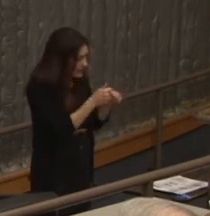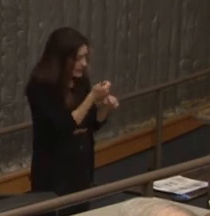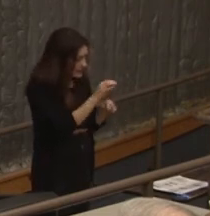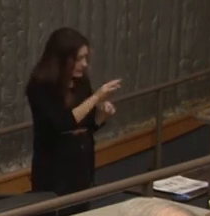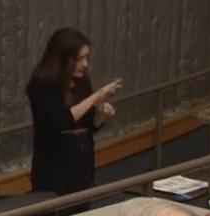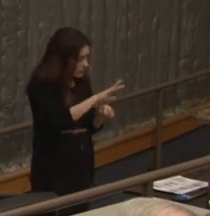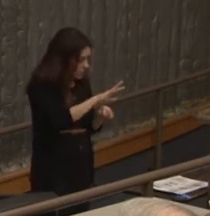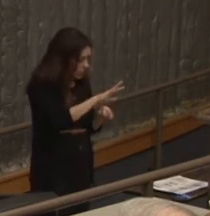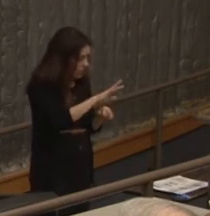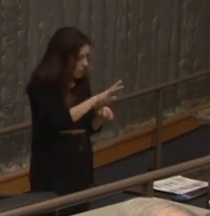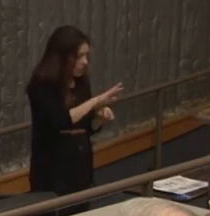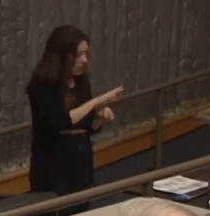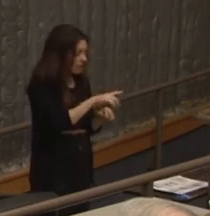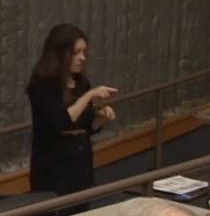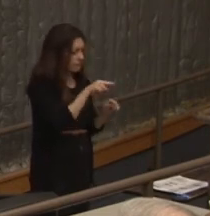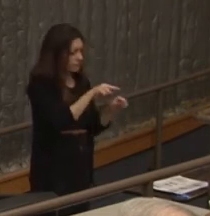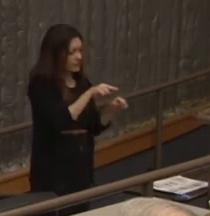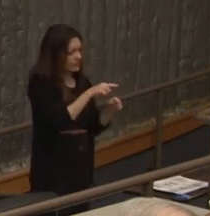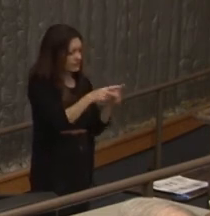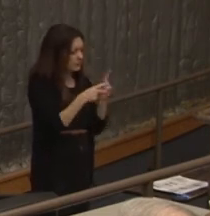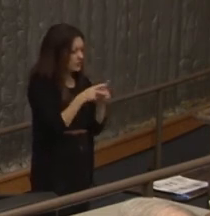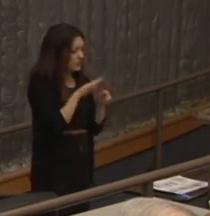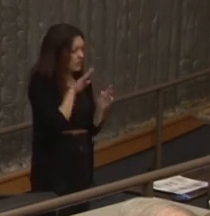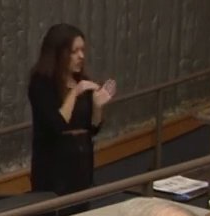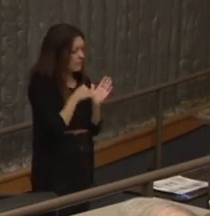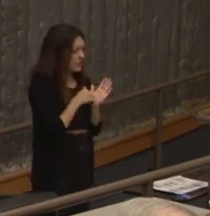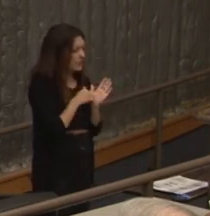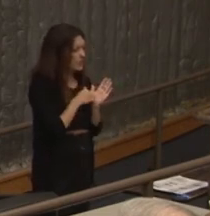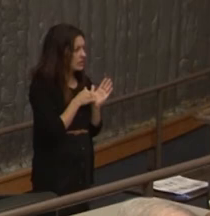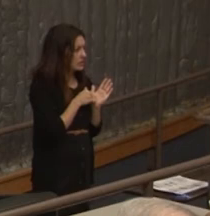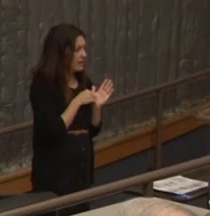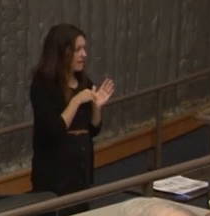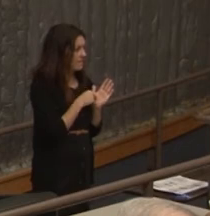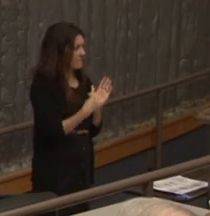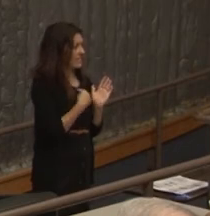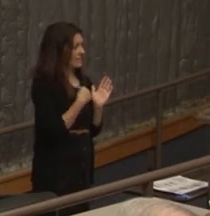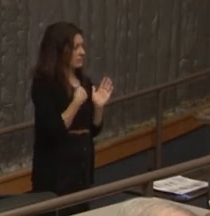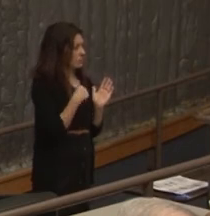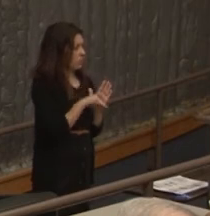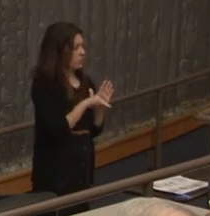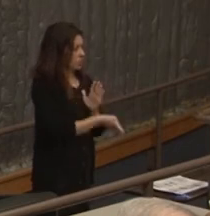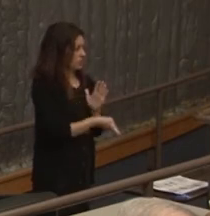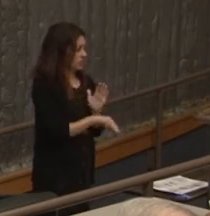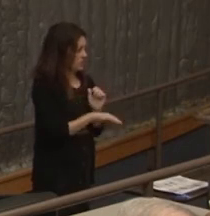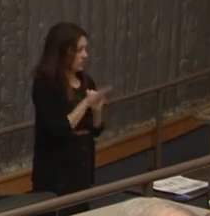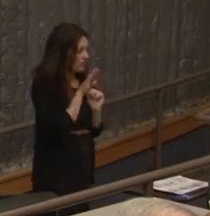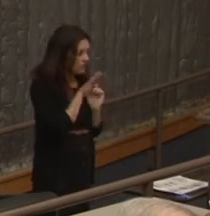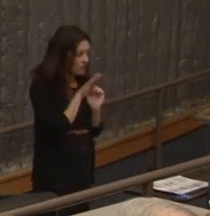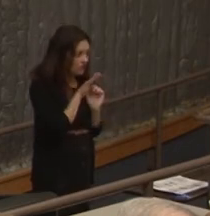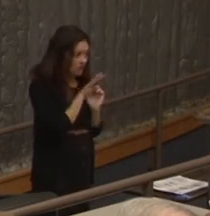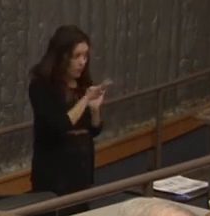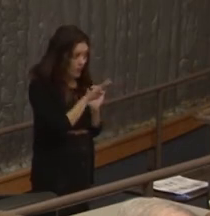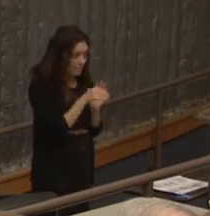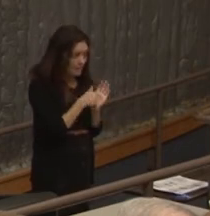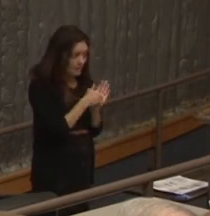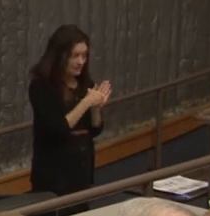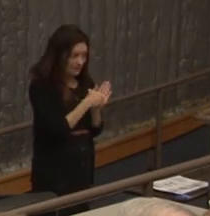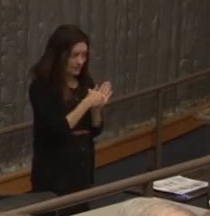site, 4 million victims of fascism were murdered. And that figure, 4 million,